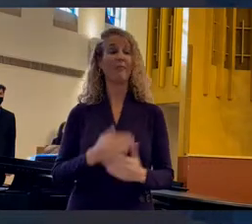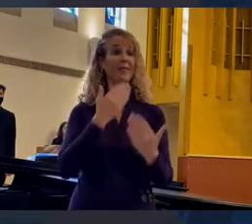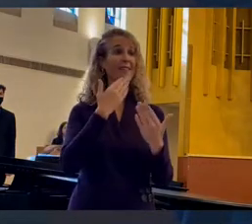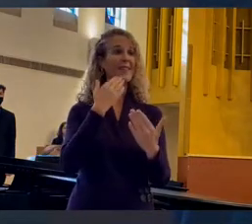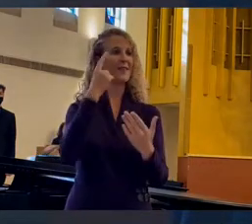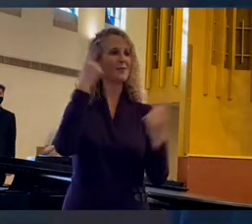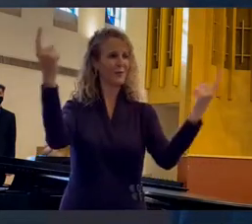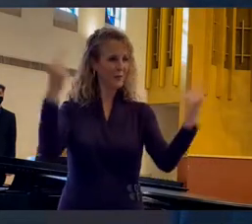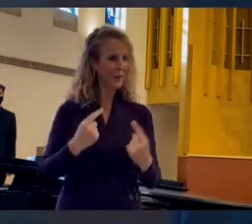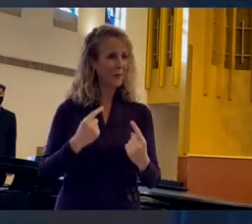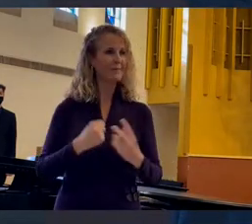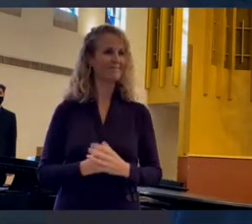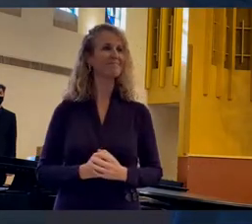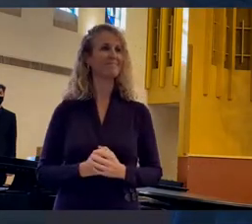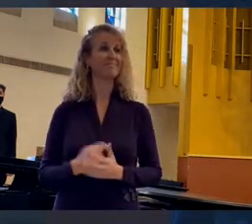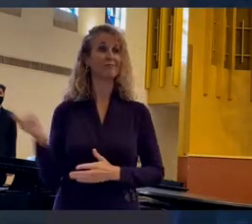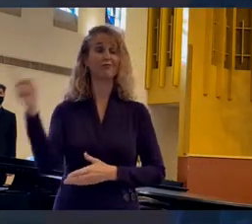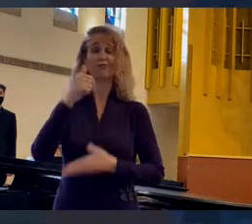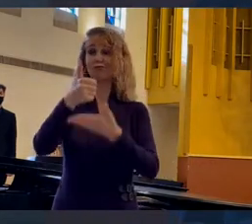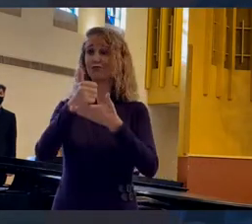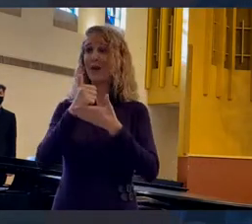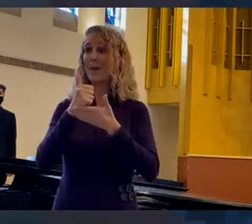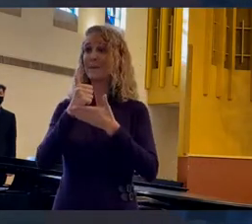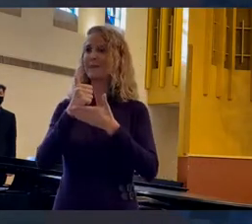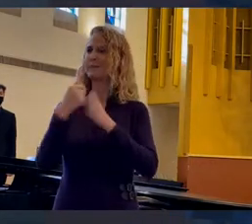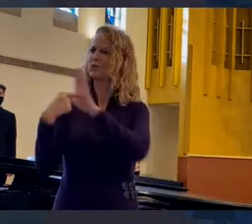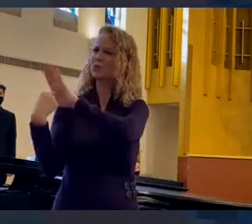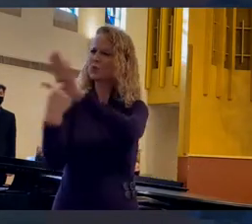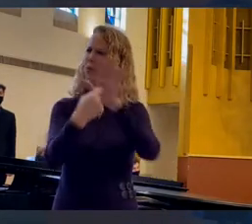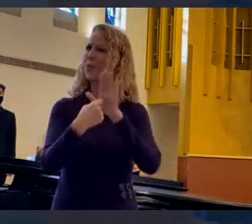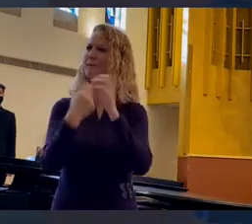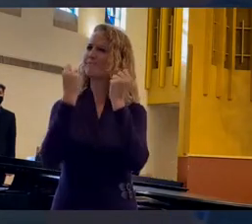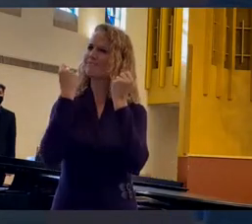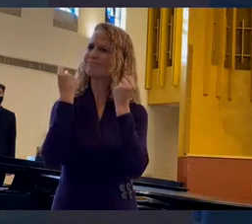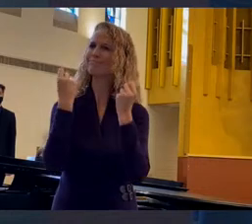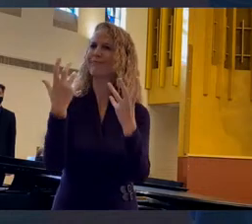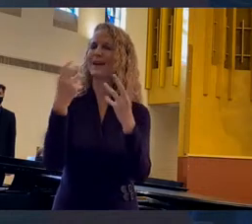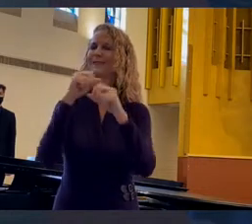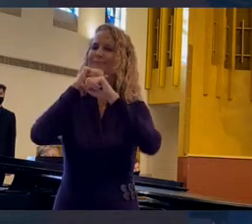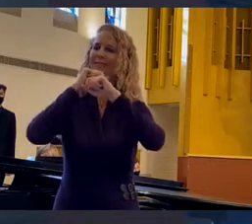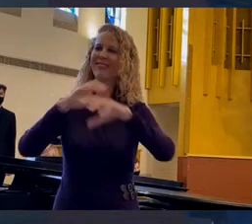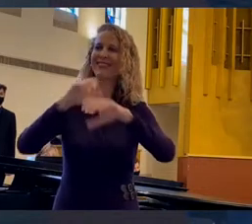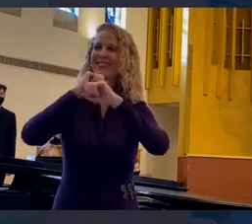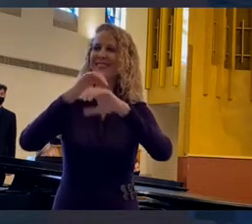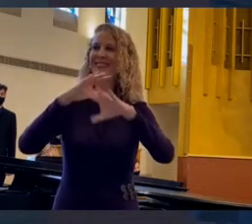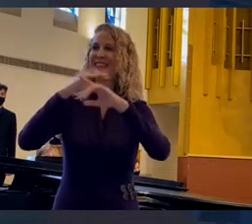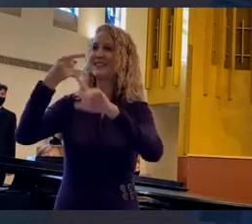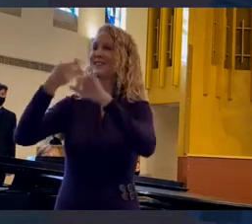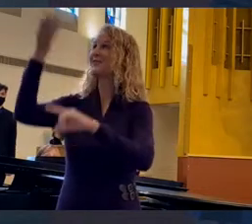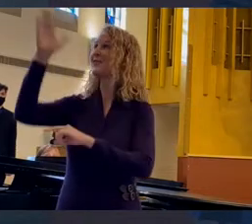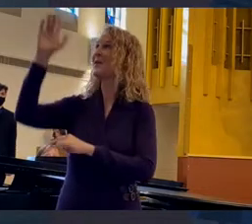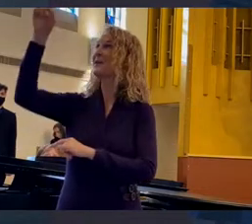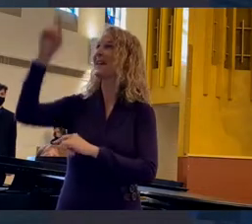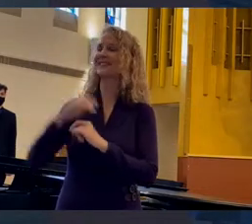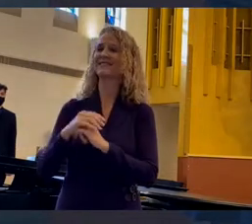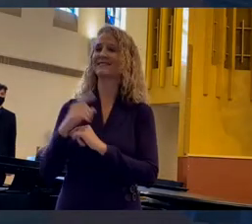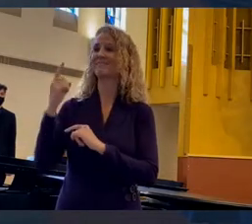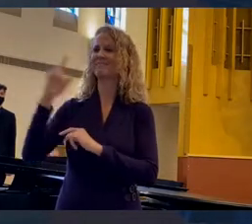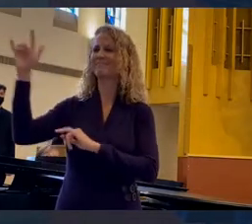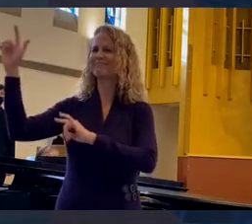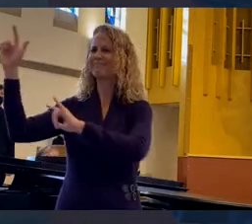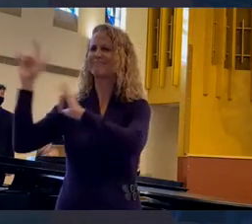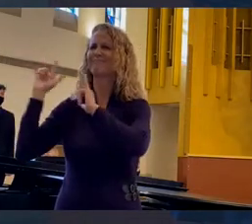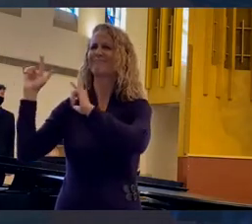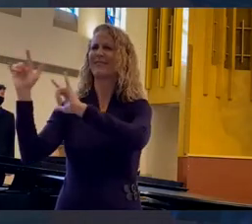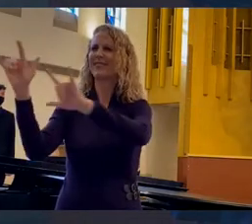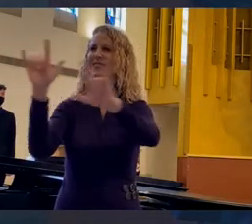Thank you for being here. You help us embody the many and diverse blessings that come from God, who loves